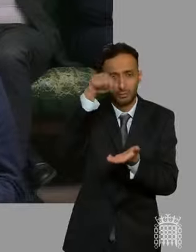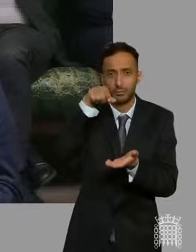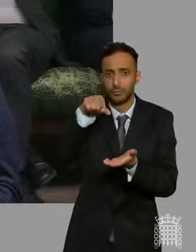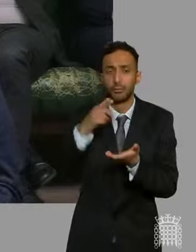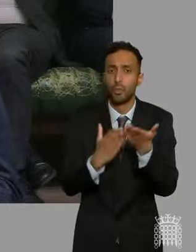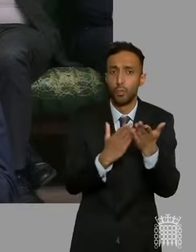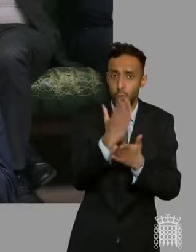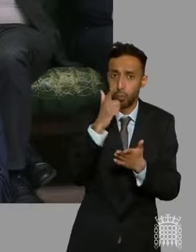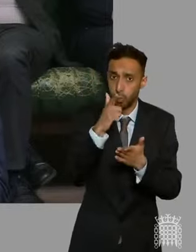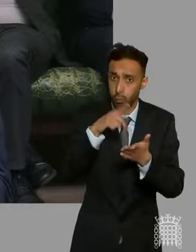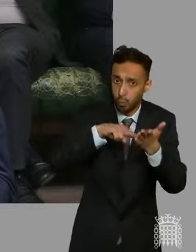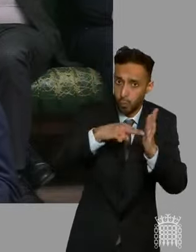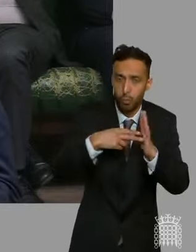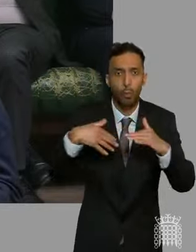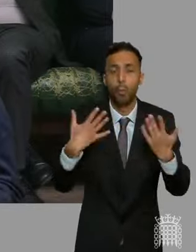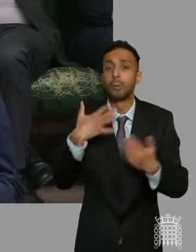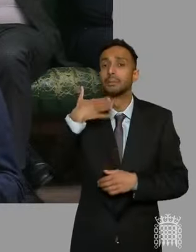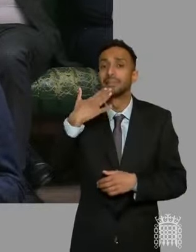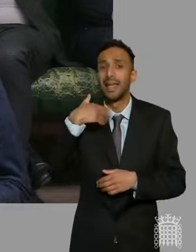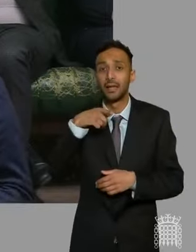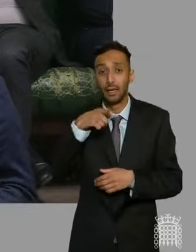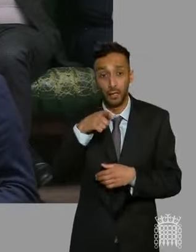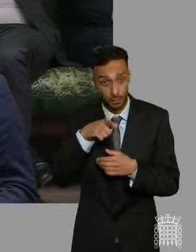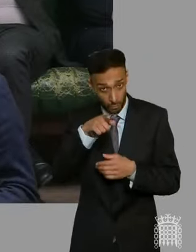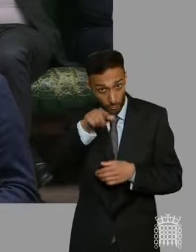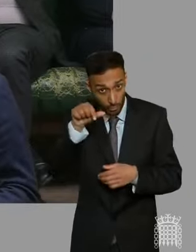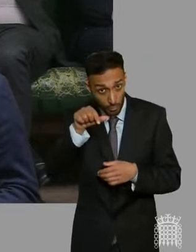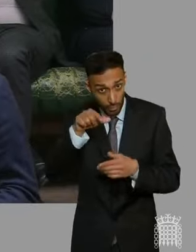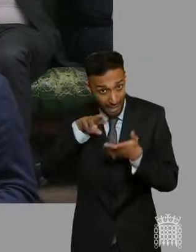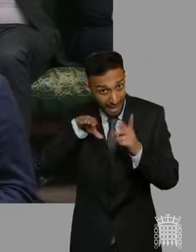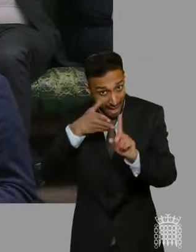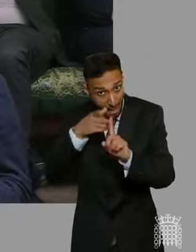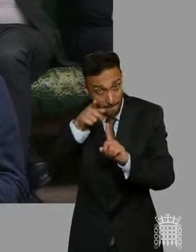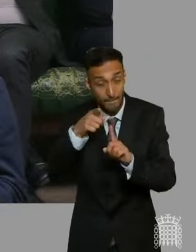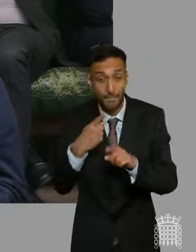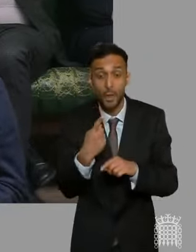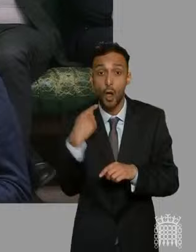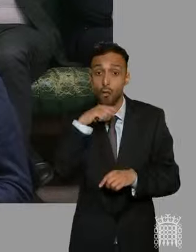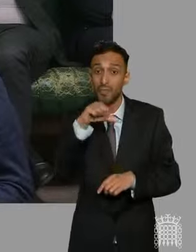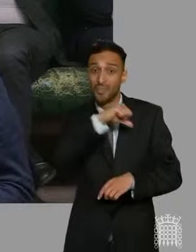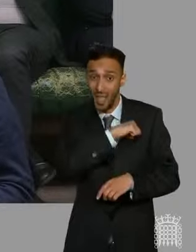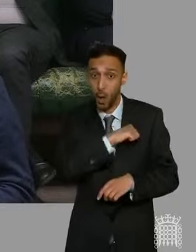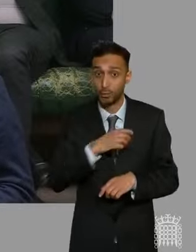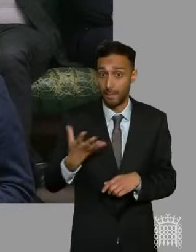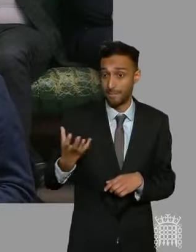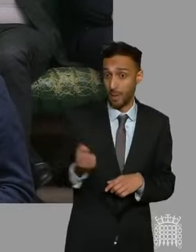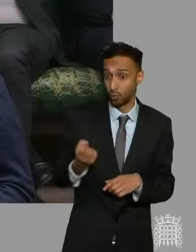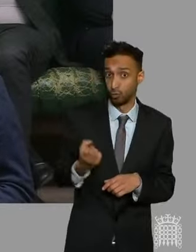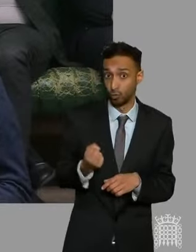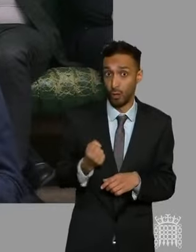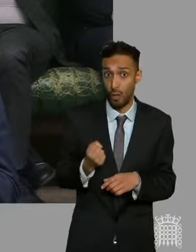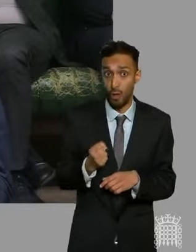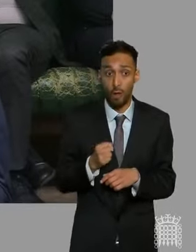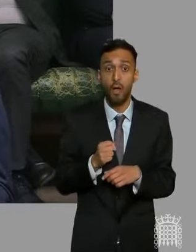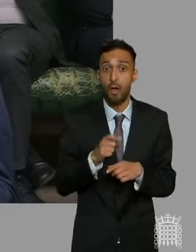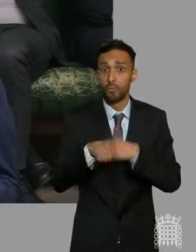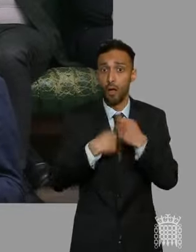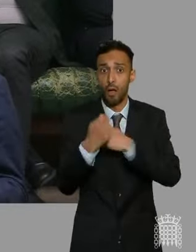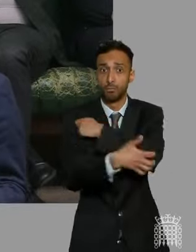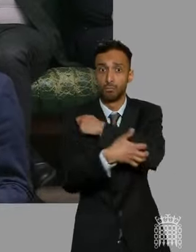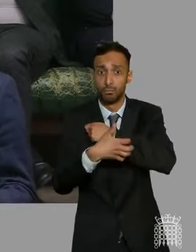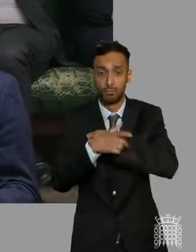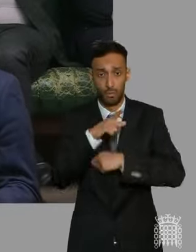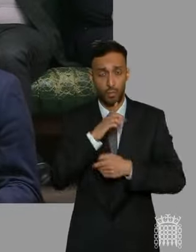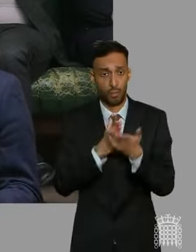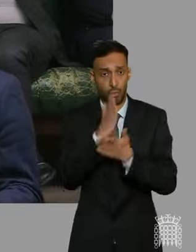into poverty with his own analysis when he removed the winter fuel allowance, or was that a mistake? Did he mean to decimate